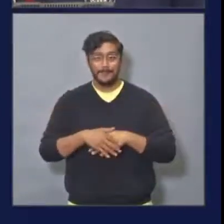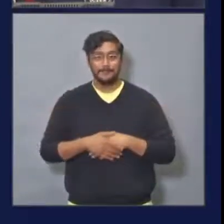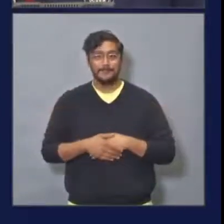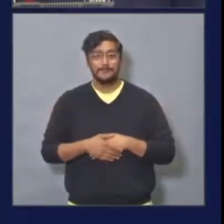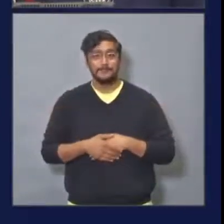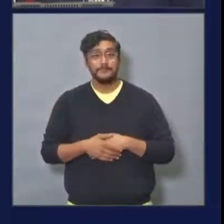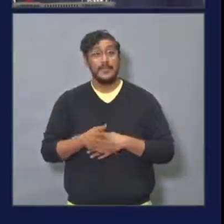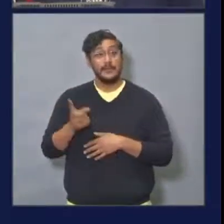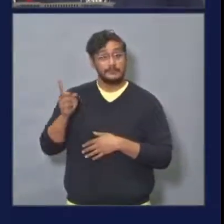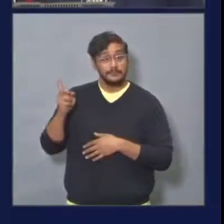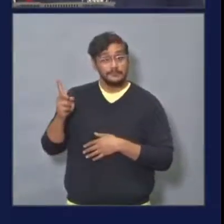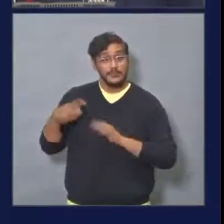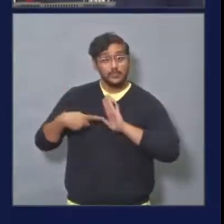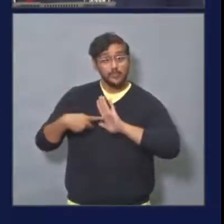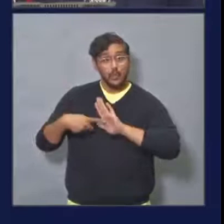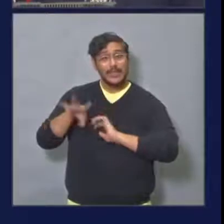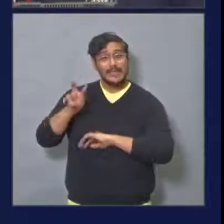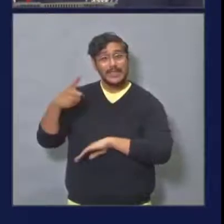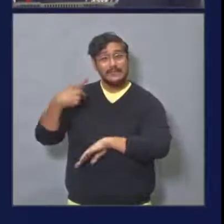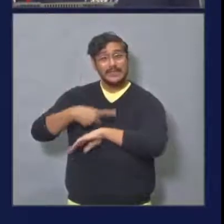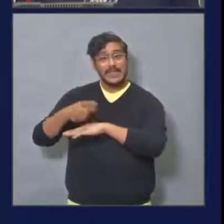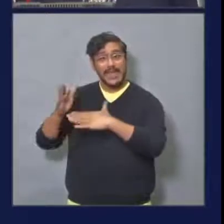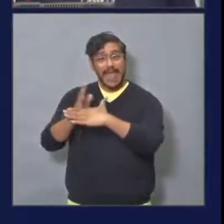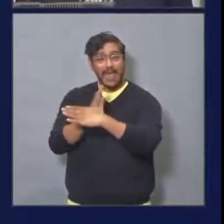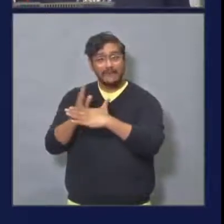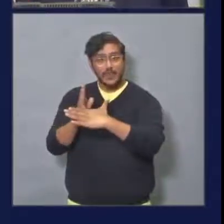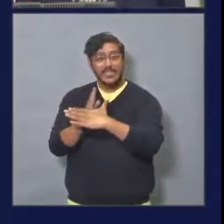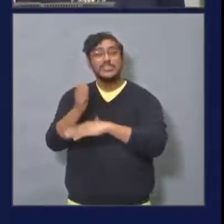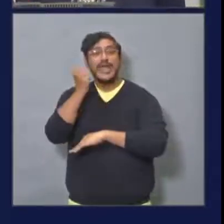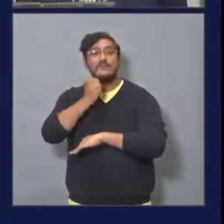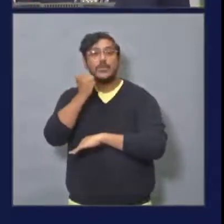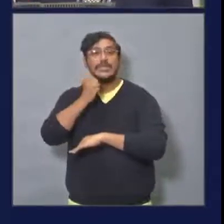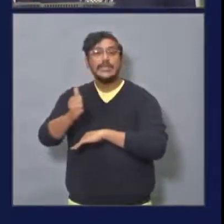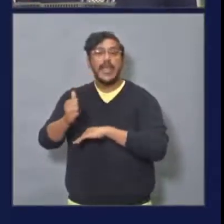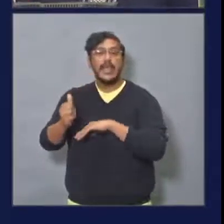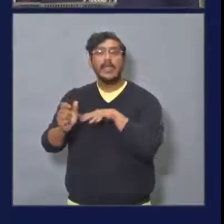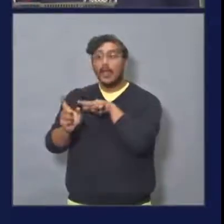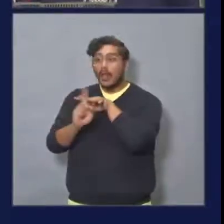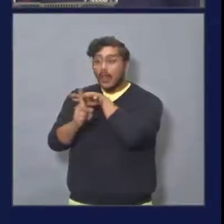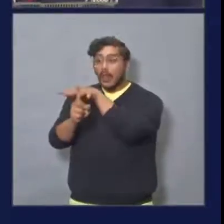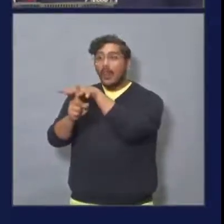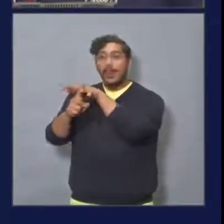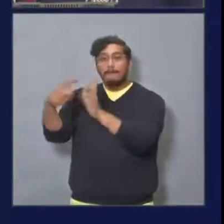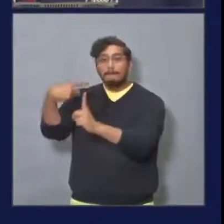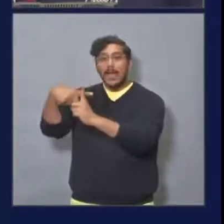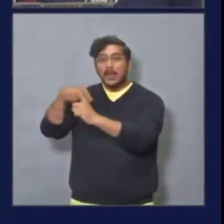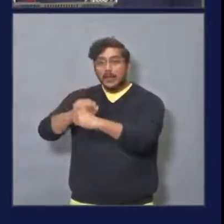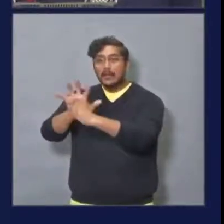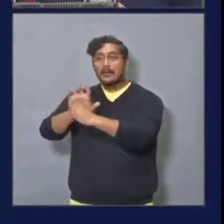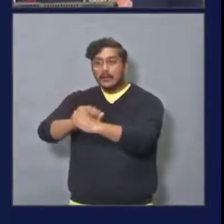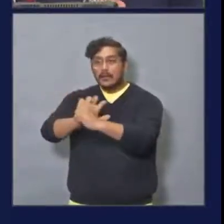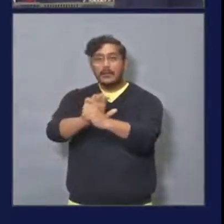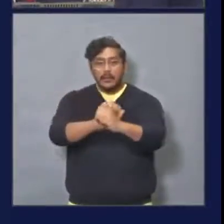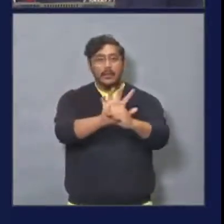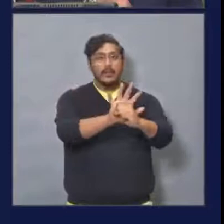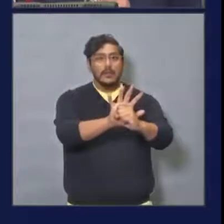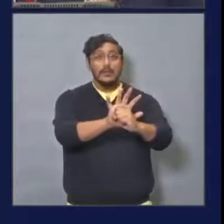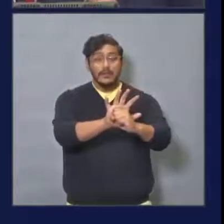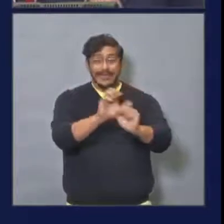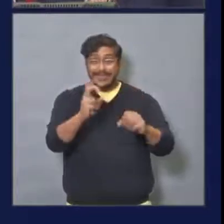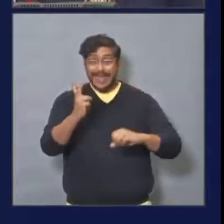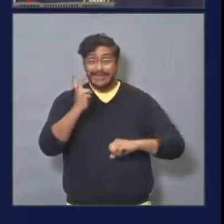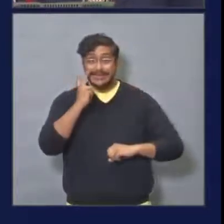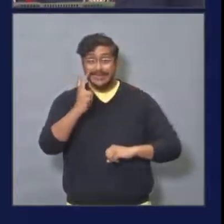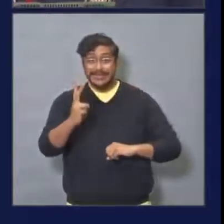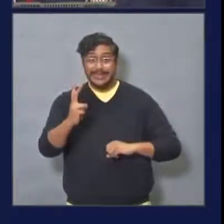This slide shows the 7-day average of the daily percent of positive tests over time, which also, as you can see, from a